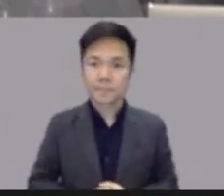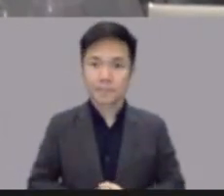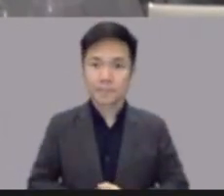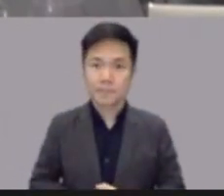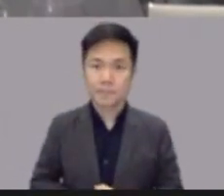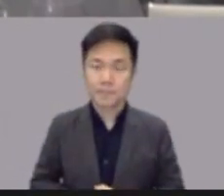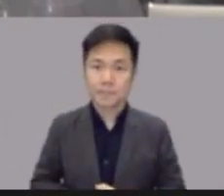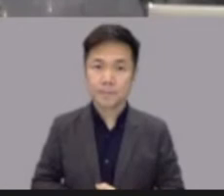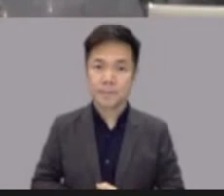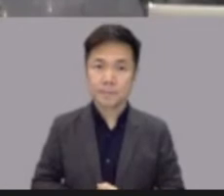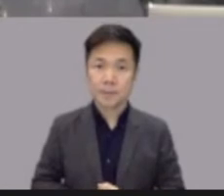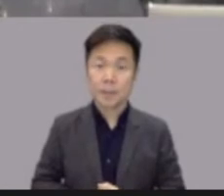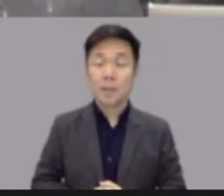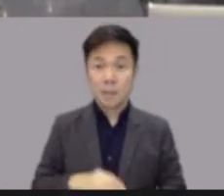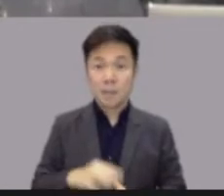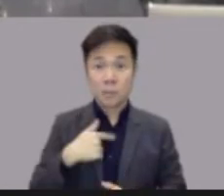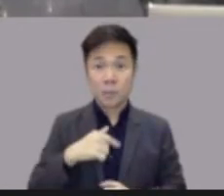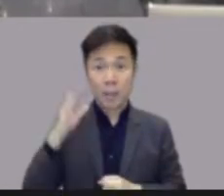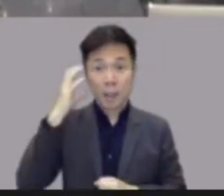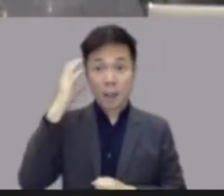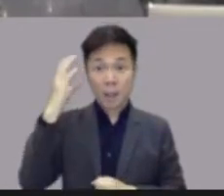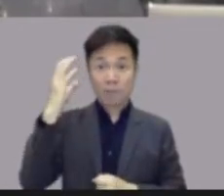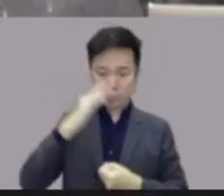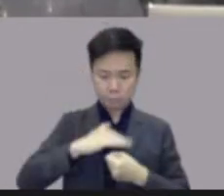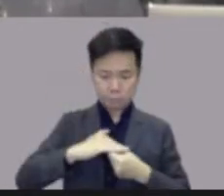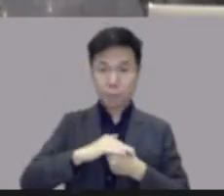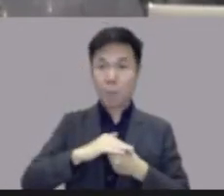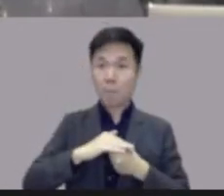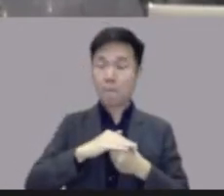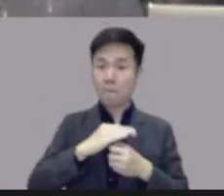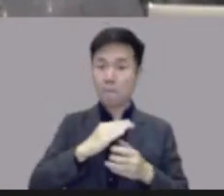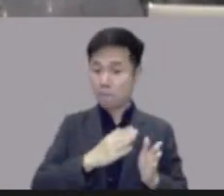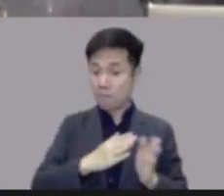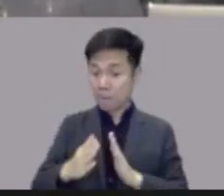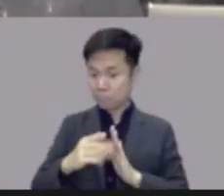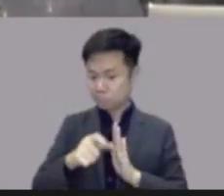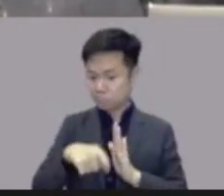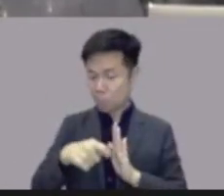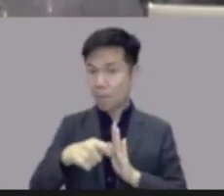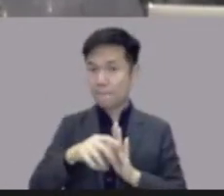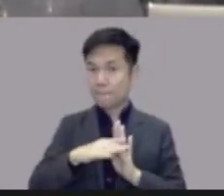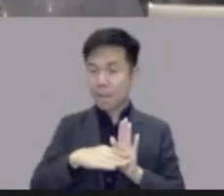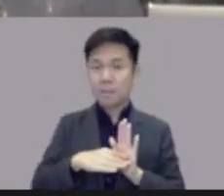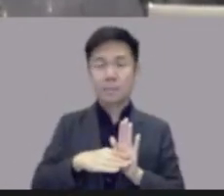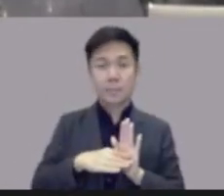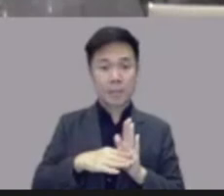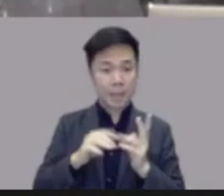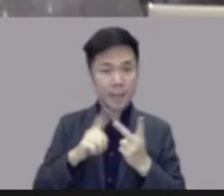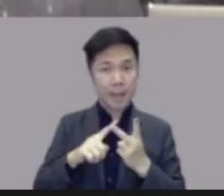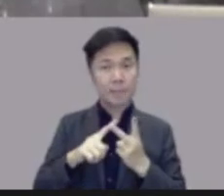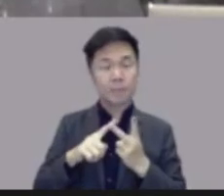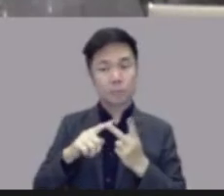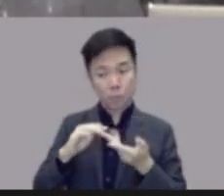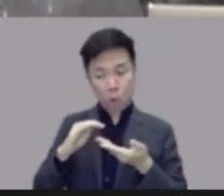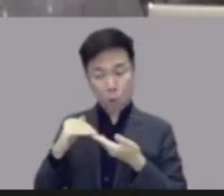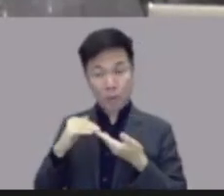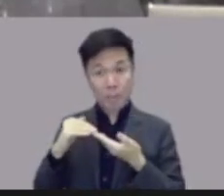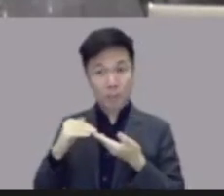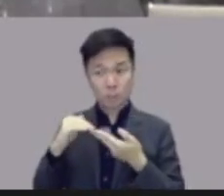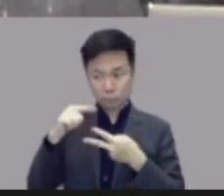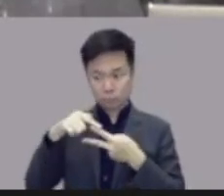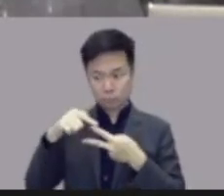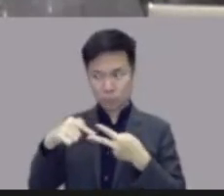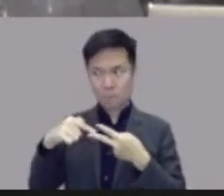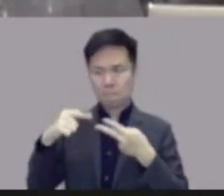cooperation initiatives and support of development Partners must come together in a new interconnected ways